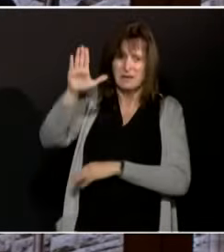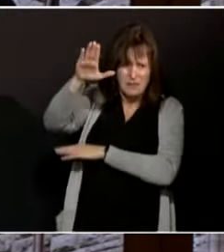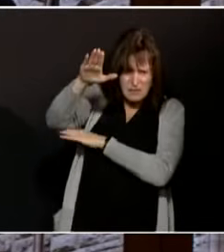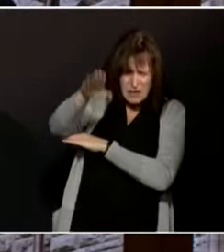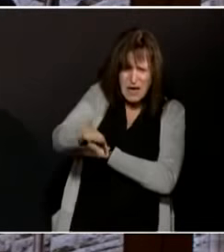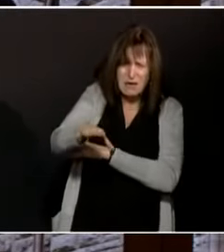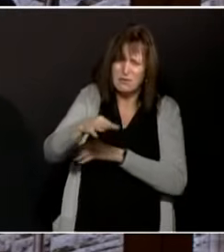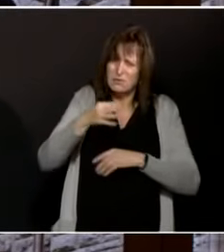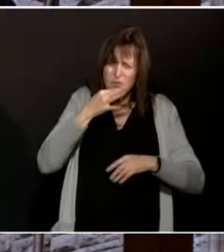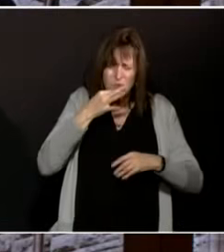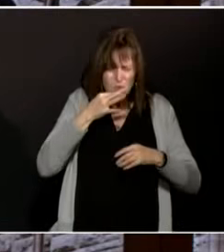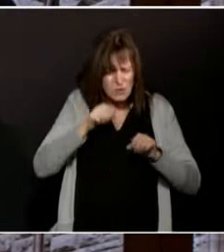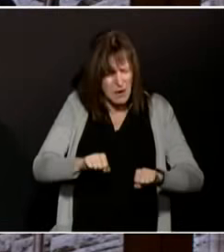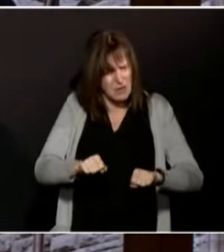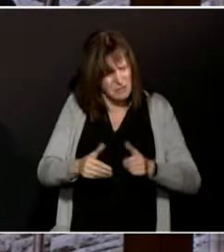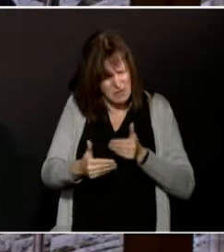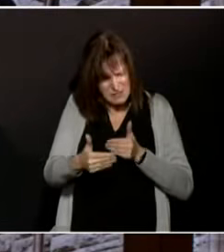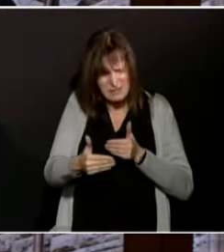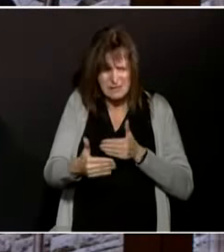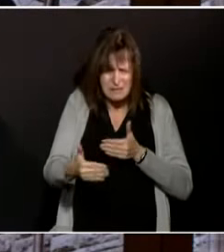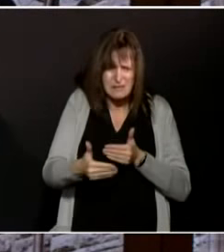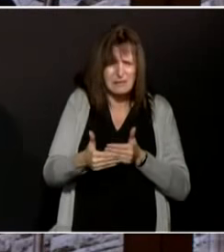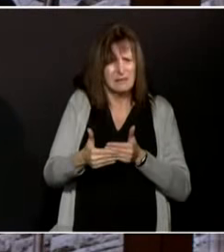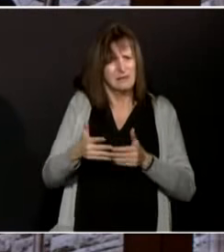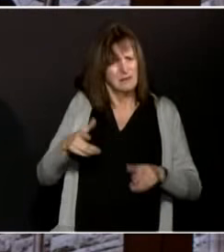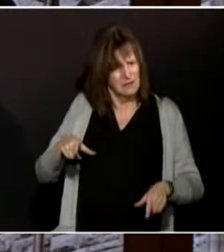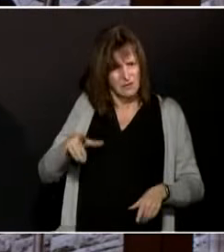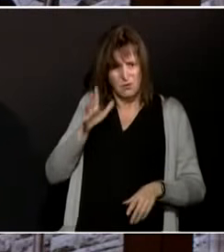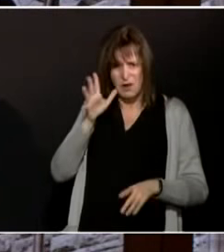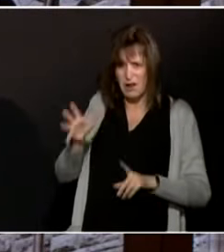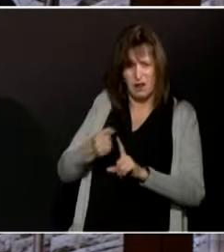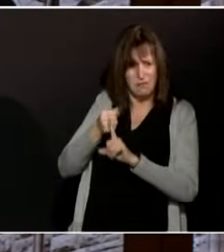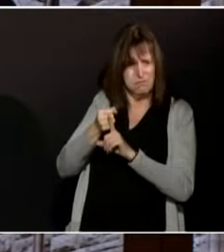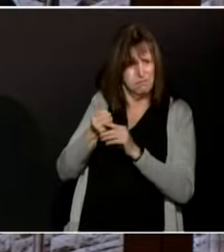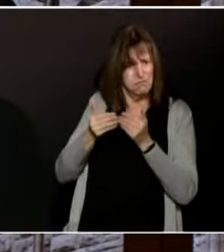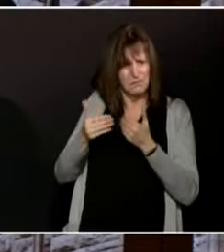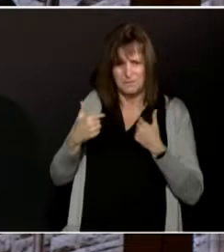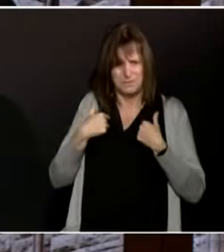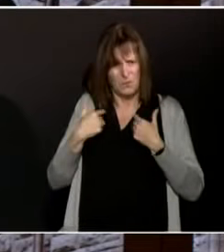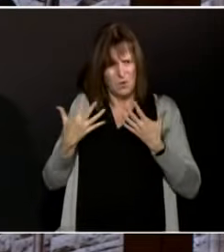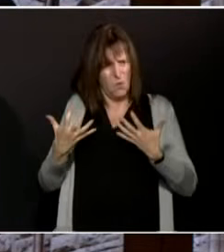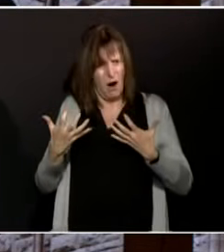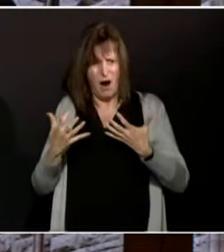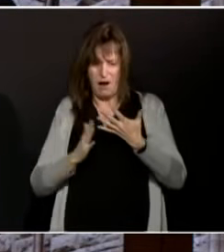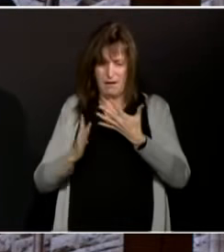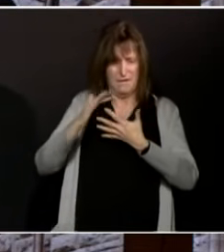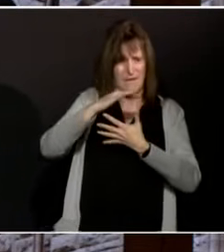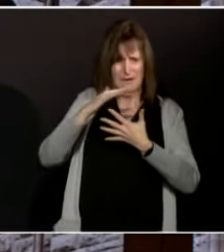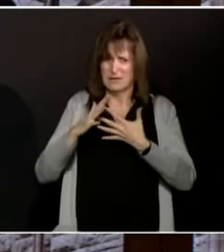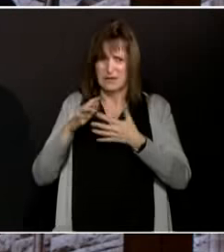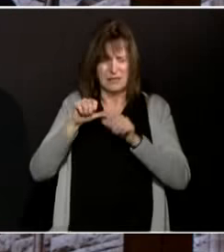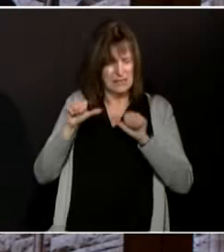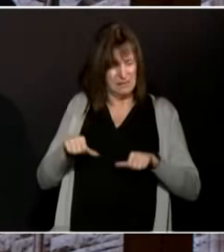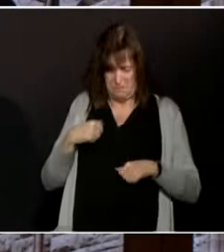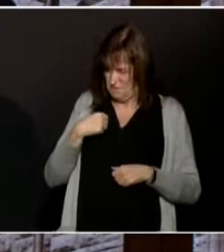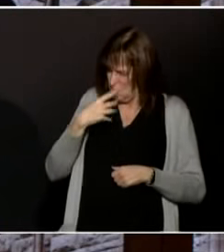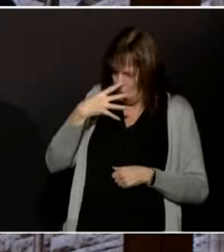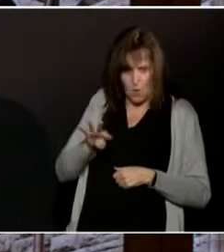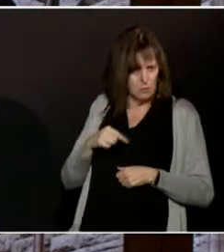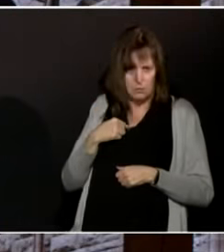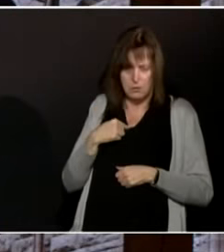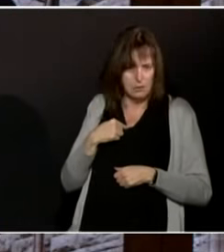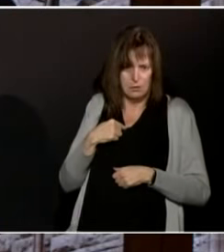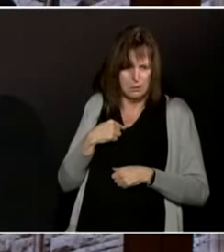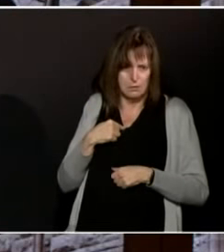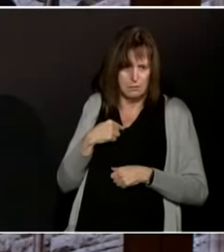will have implications. Do we want to put a triage system in place? No one wants to put a triage system in place. But